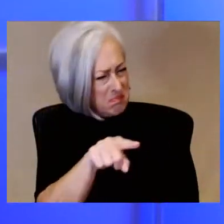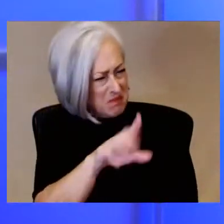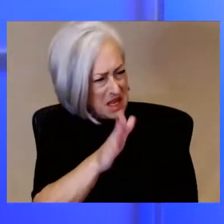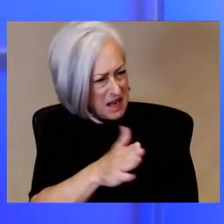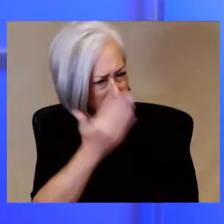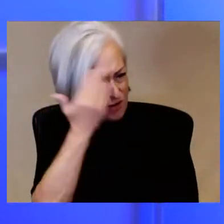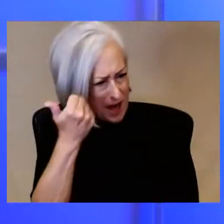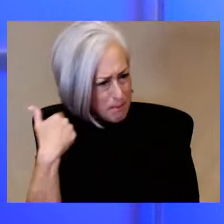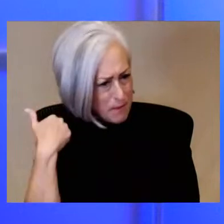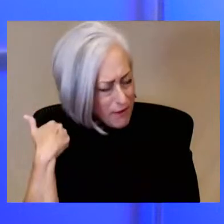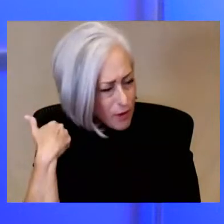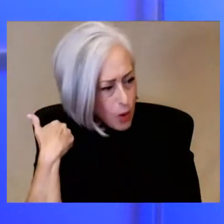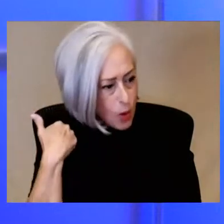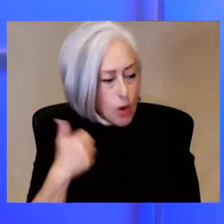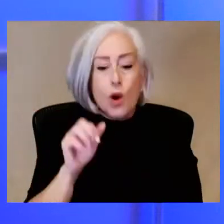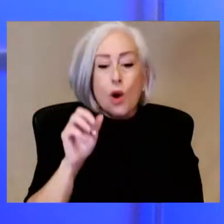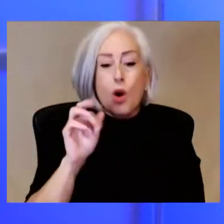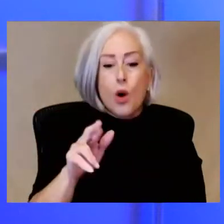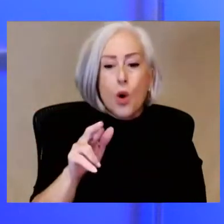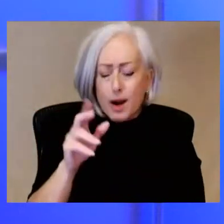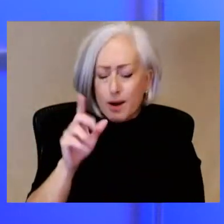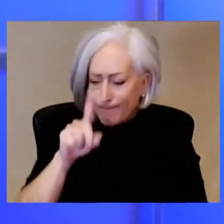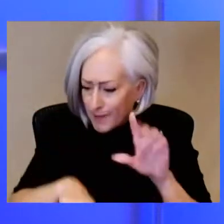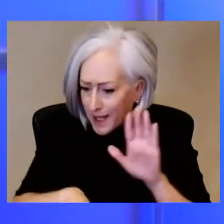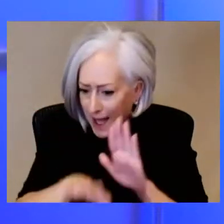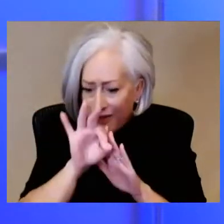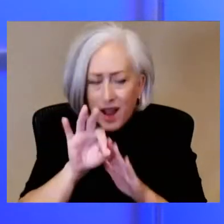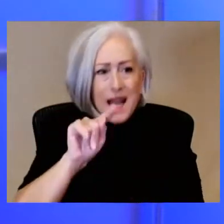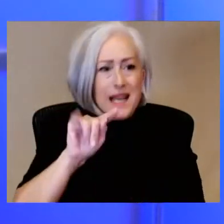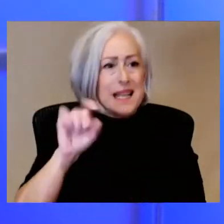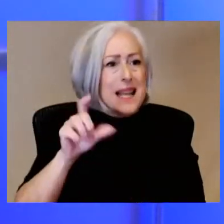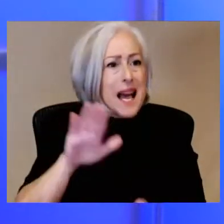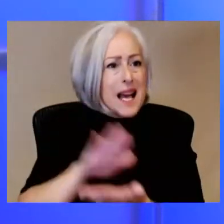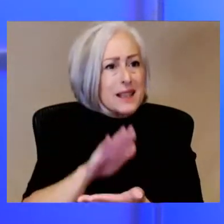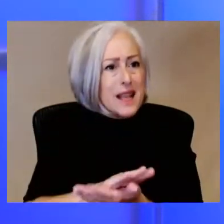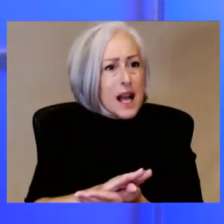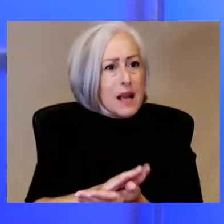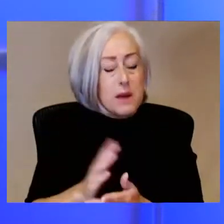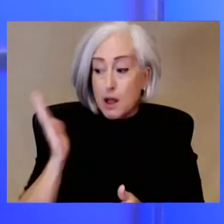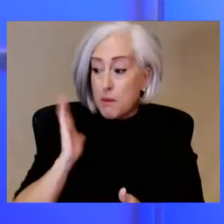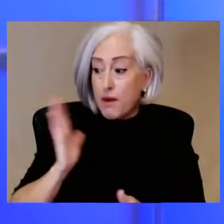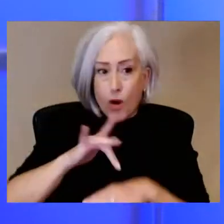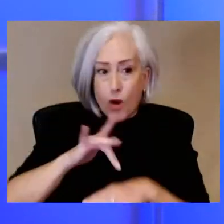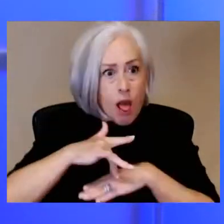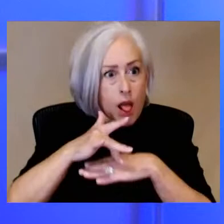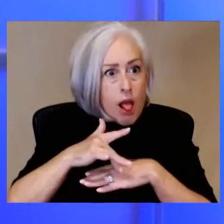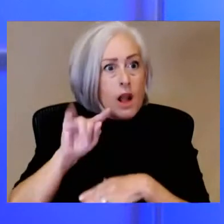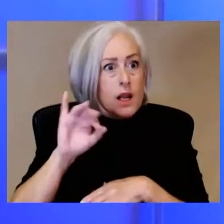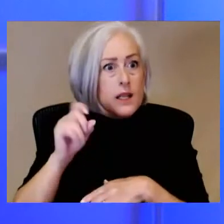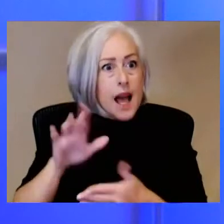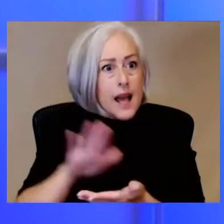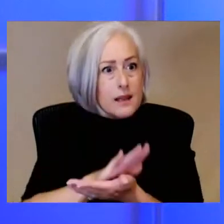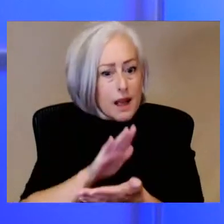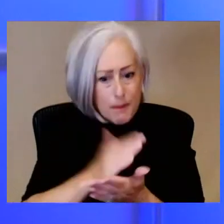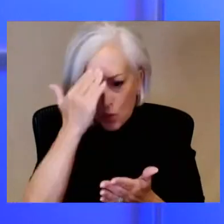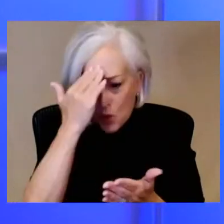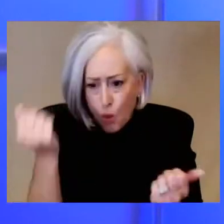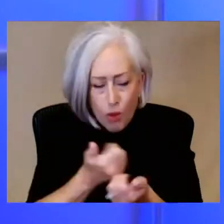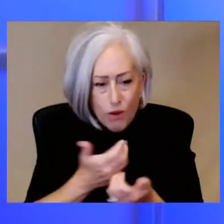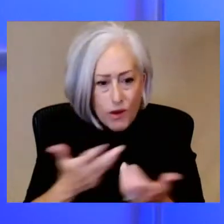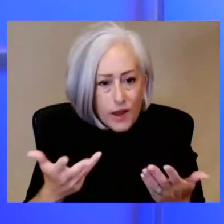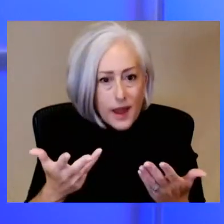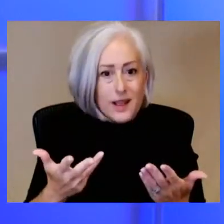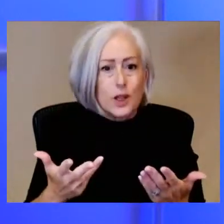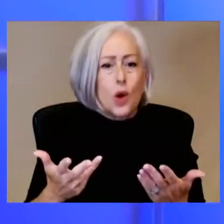be obsessed with it. And so it's a real change from sort of the usual types of memory lapses that